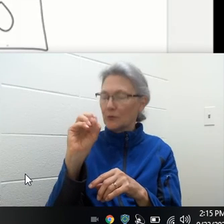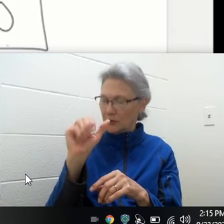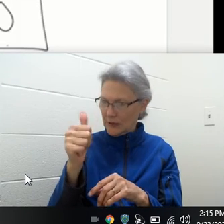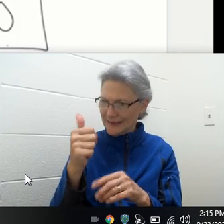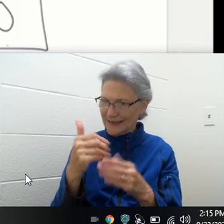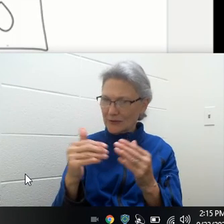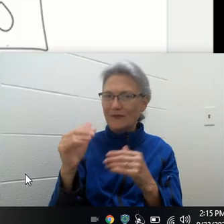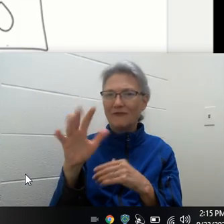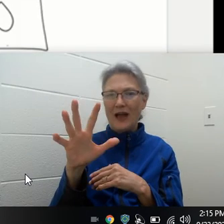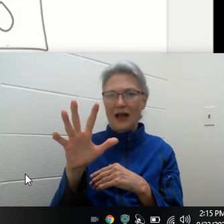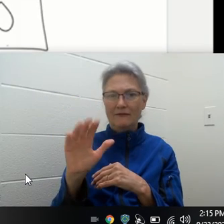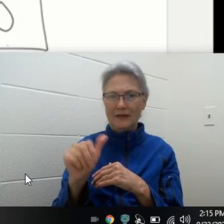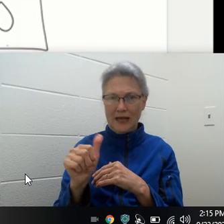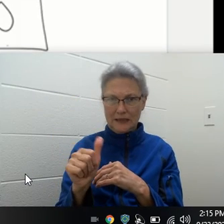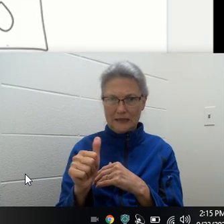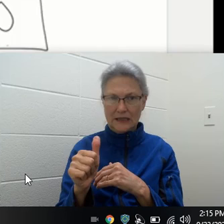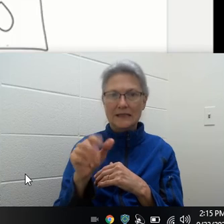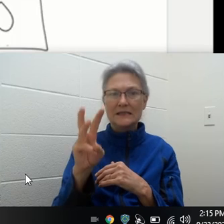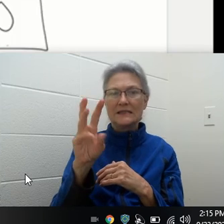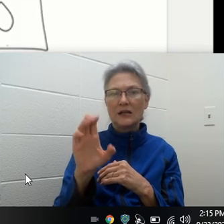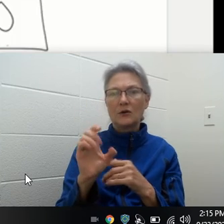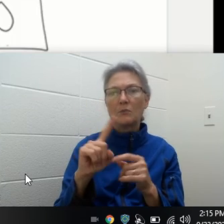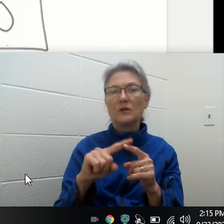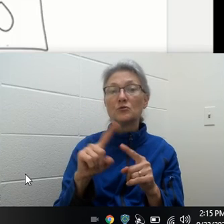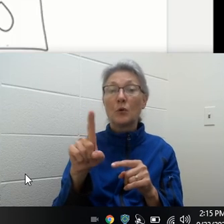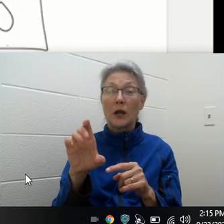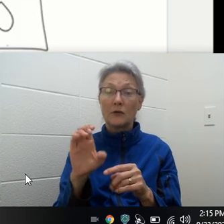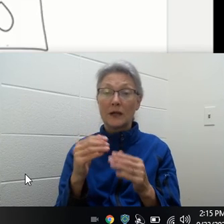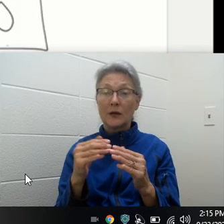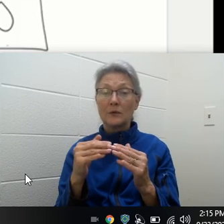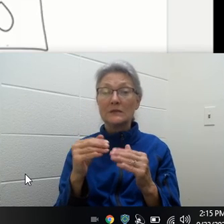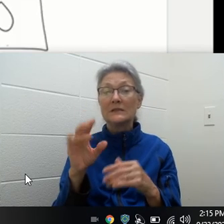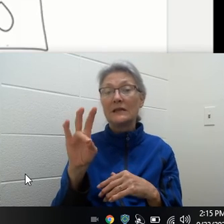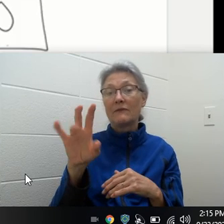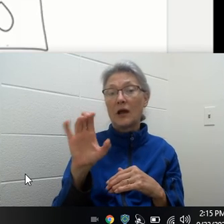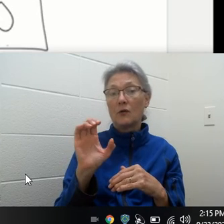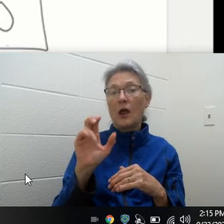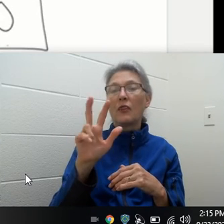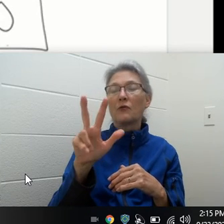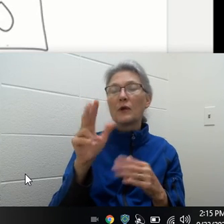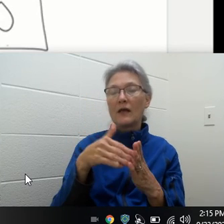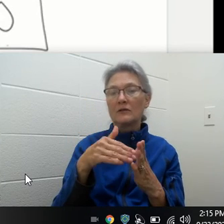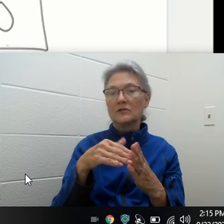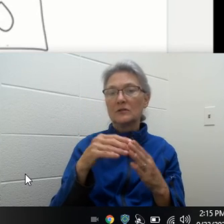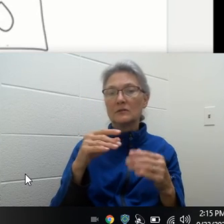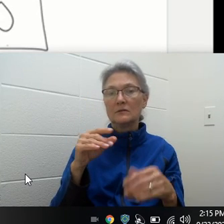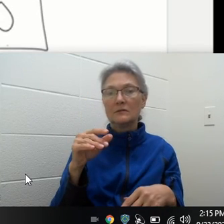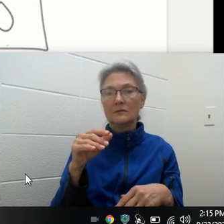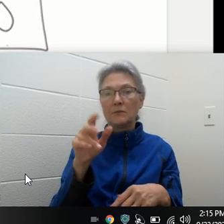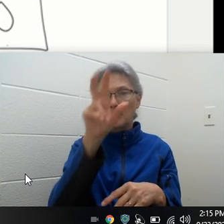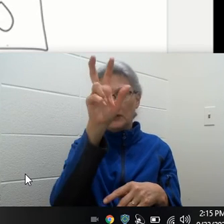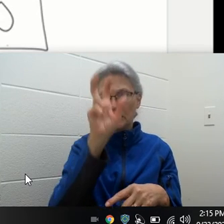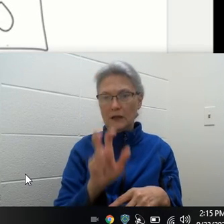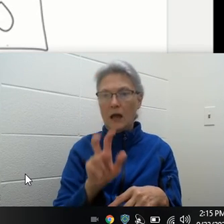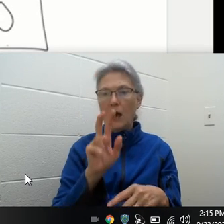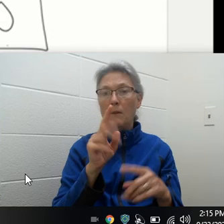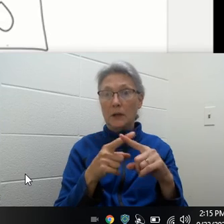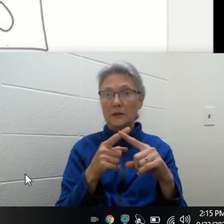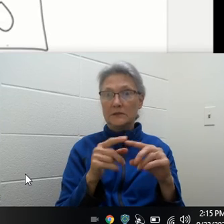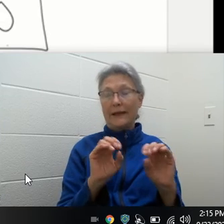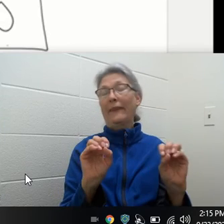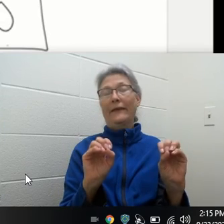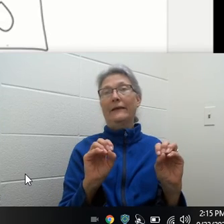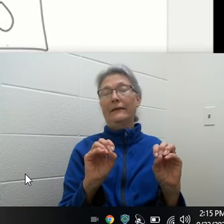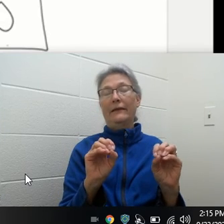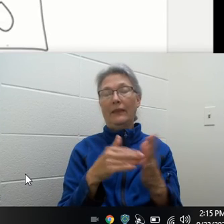Amazing. 600 plus 100 is 700, and 3,000 plus